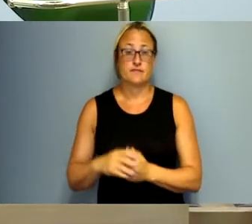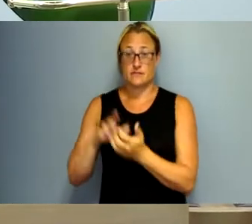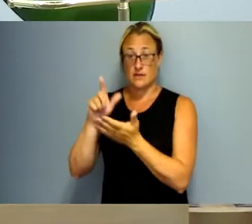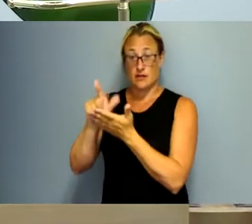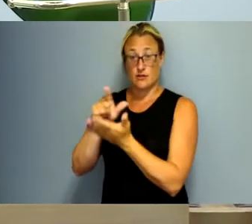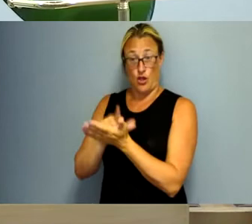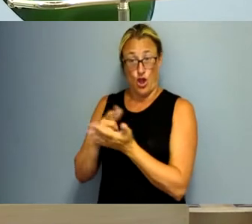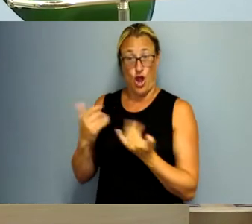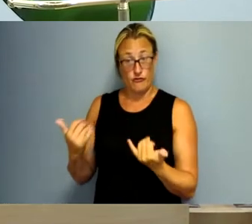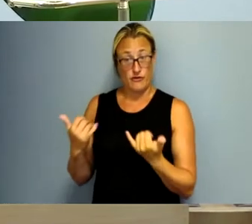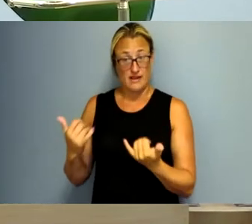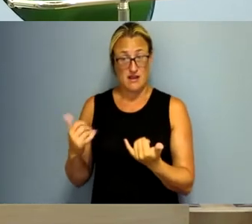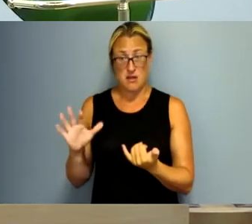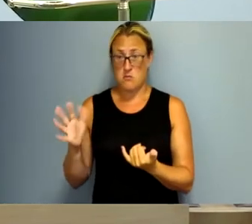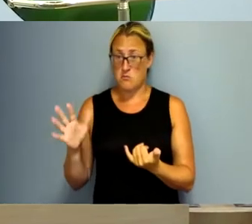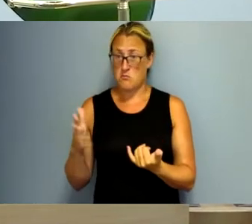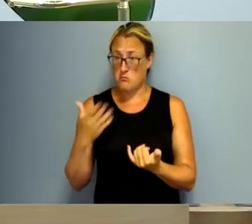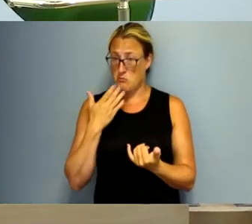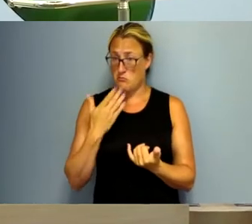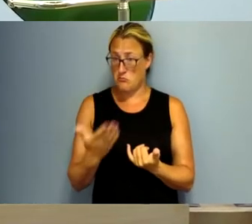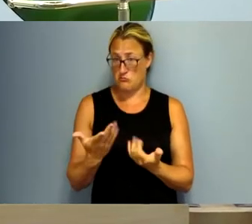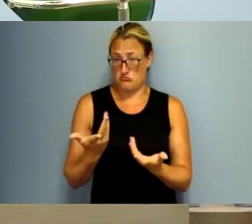think we did a pretty good job.